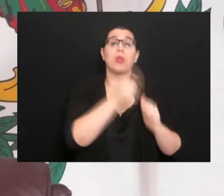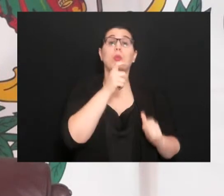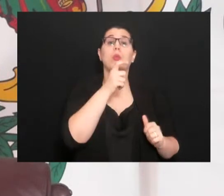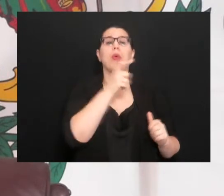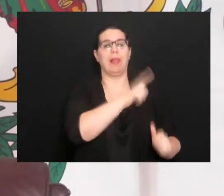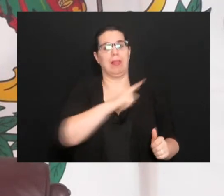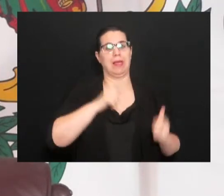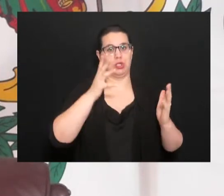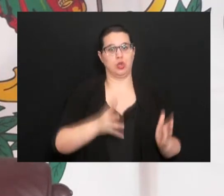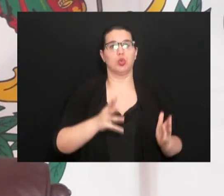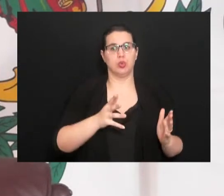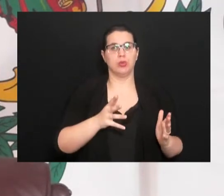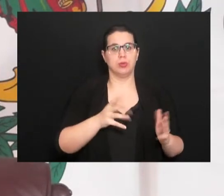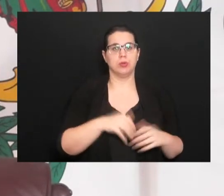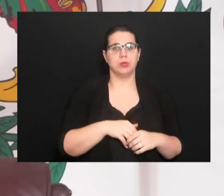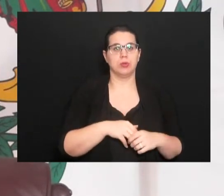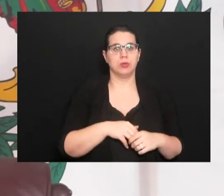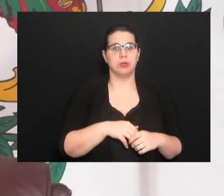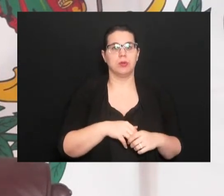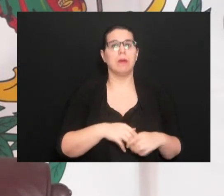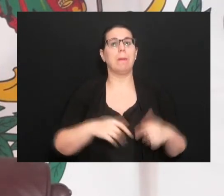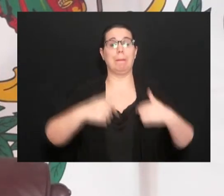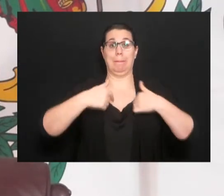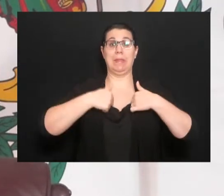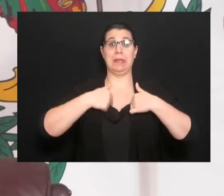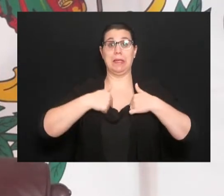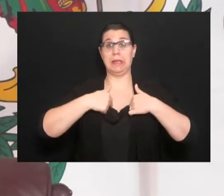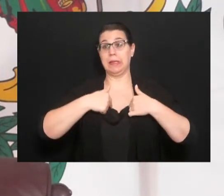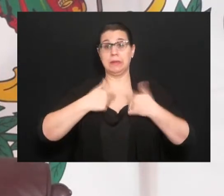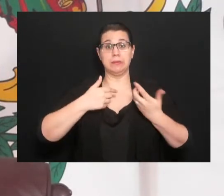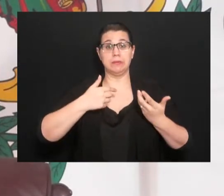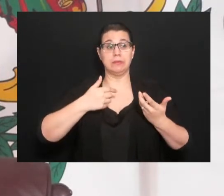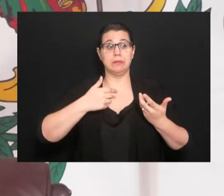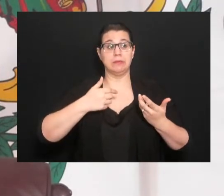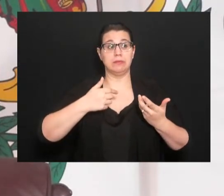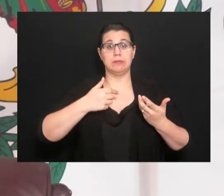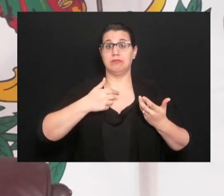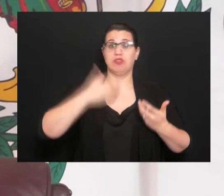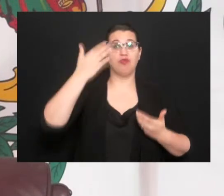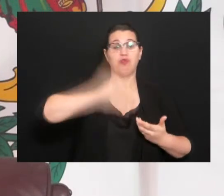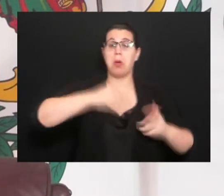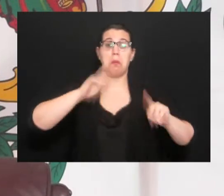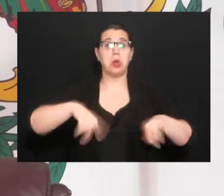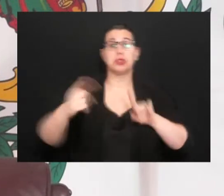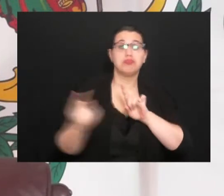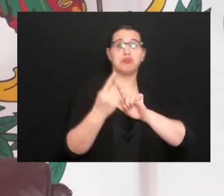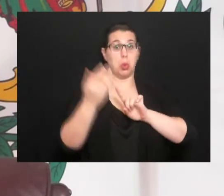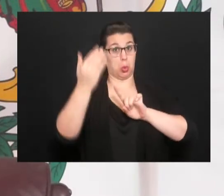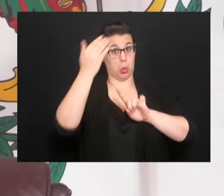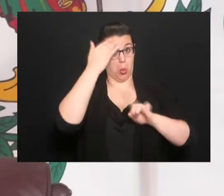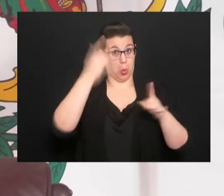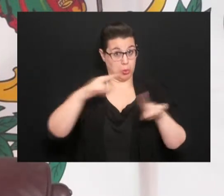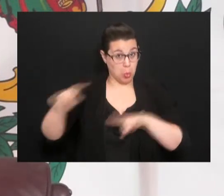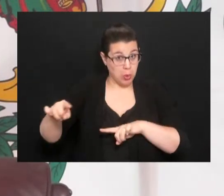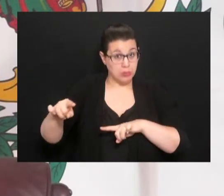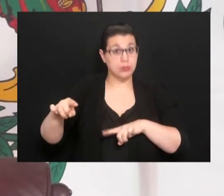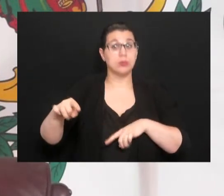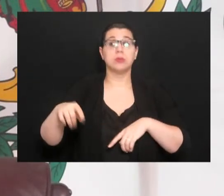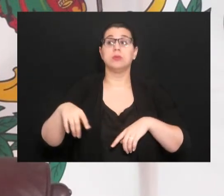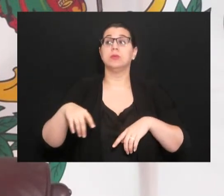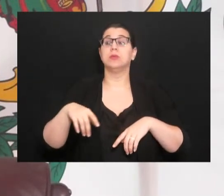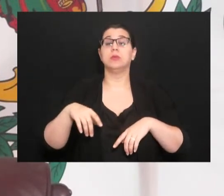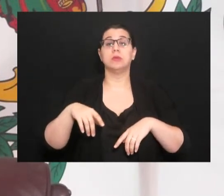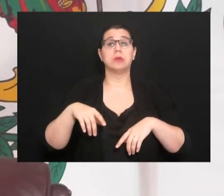the first, the forefront of the whole thing from the standpoint of knowing what's going on and